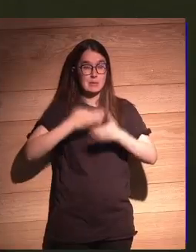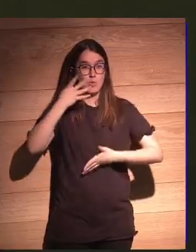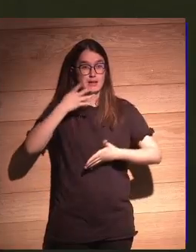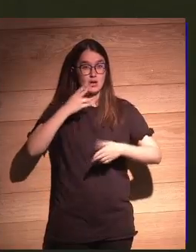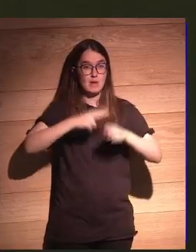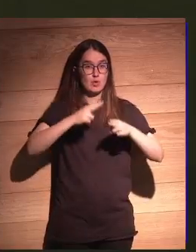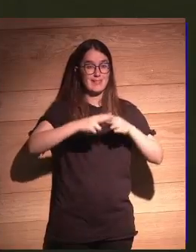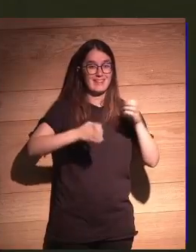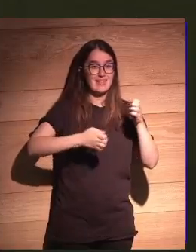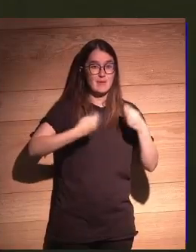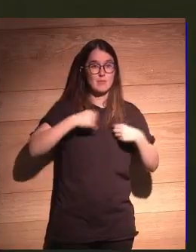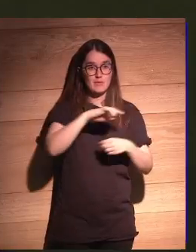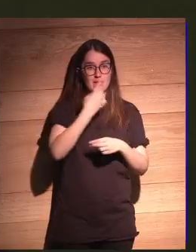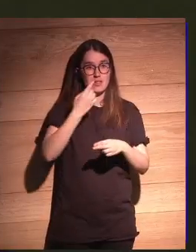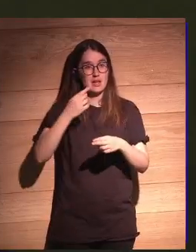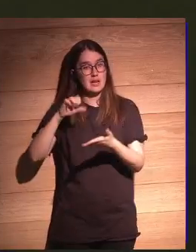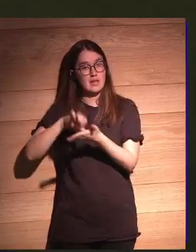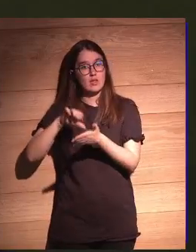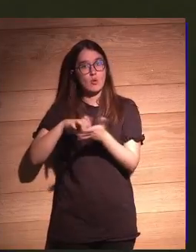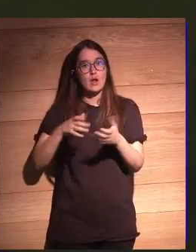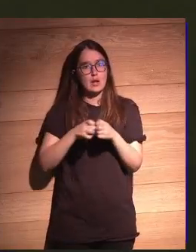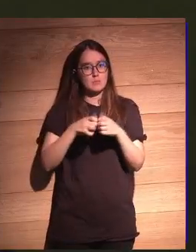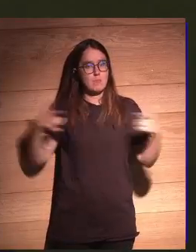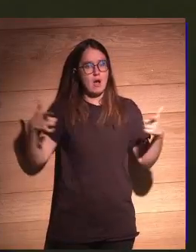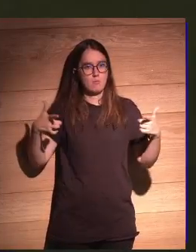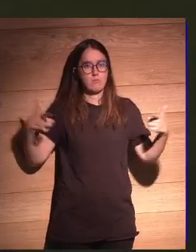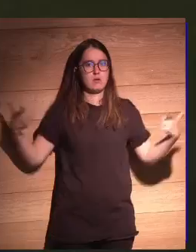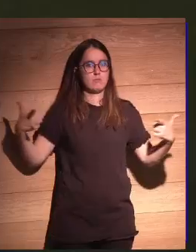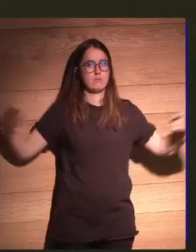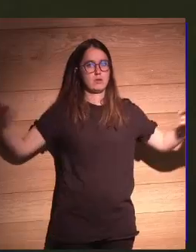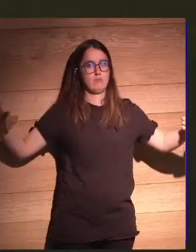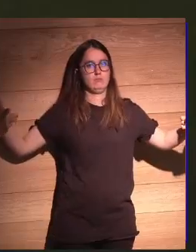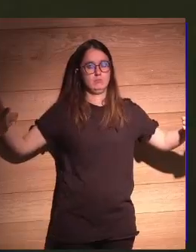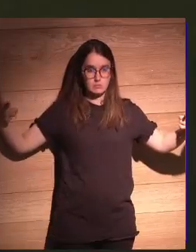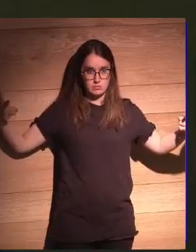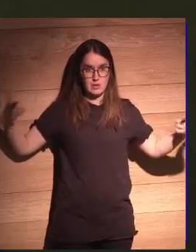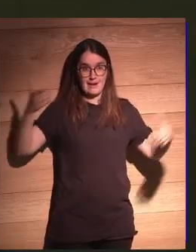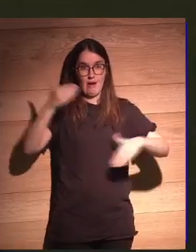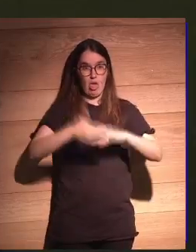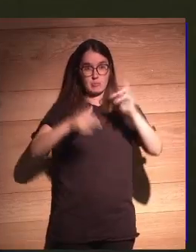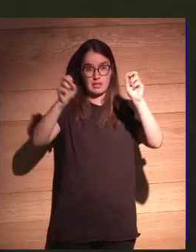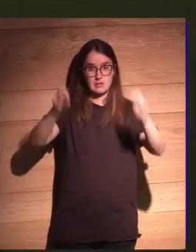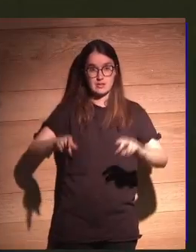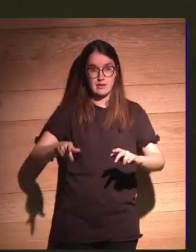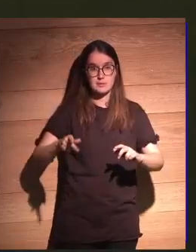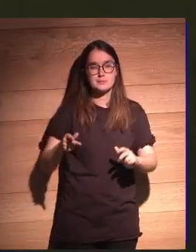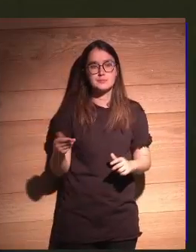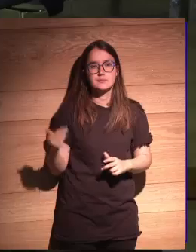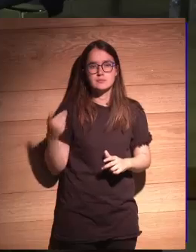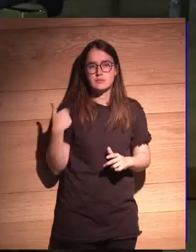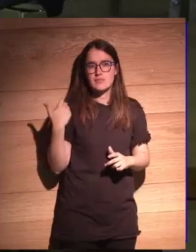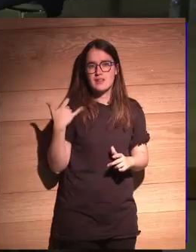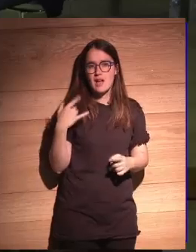period during the real estate boom. The housing and the urban policies aimed at expanding the cities towards the